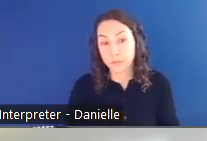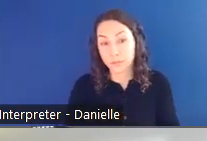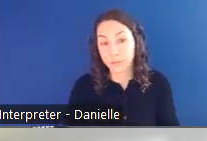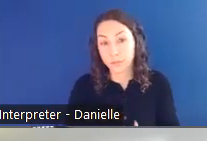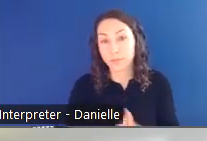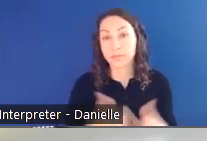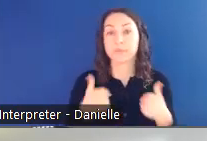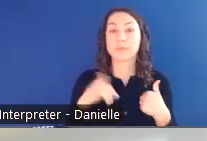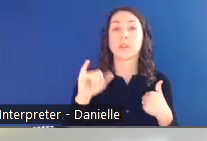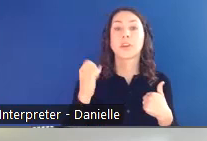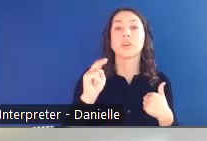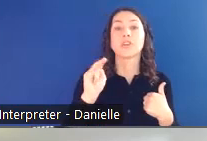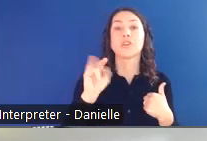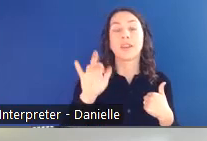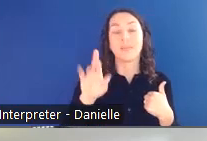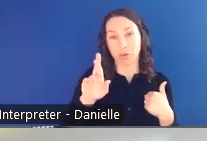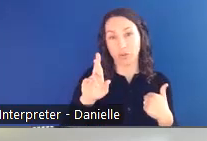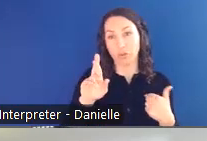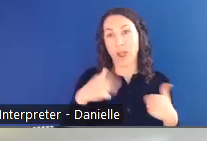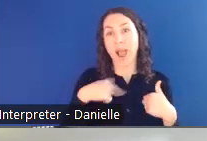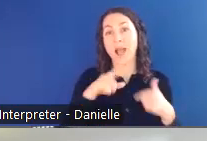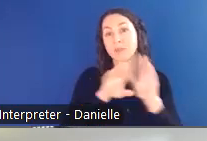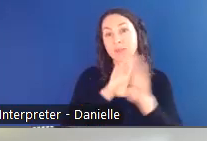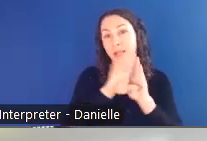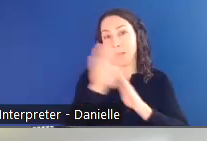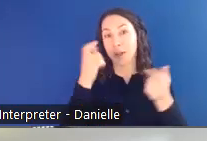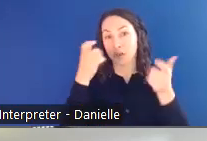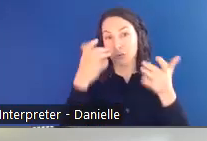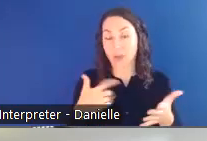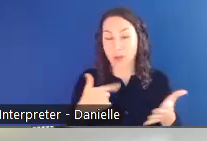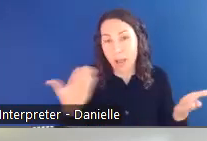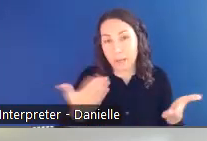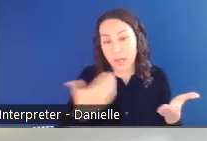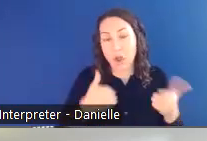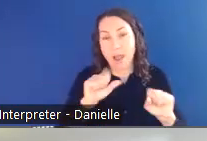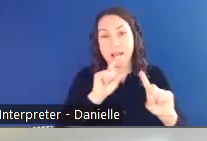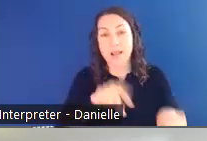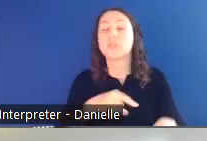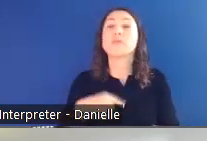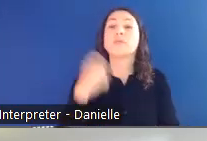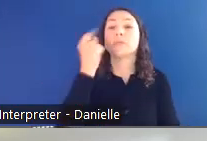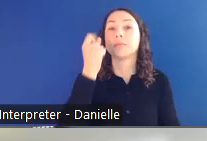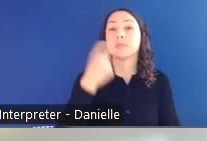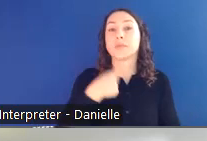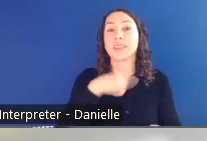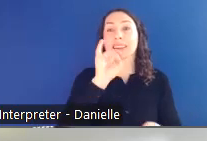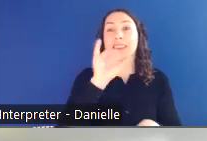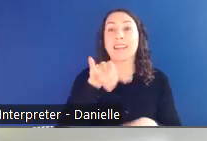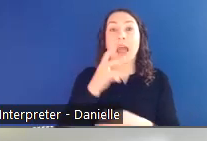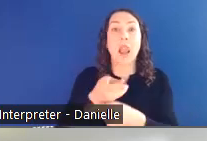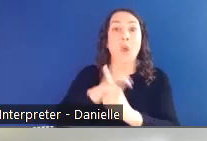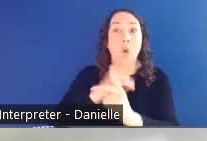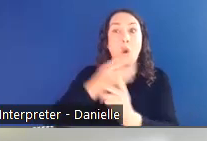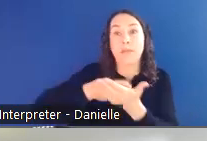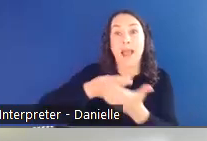This is Jennifer Balcom. I'm the development director, and I'm on. I can address that. We're still working on getting that loan closed.